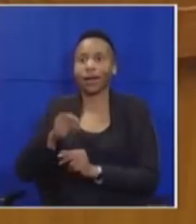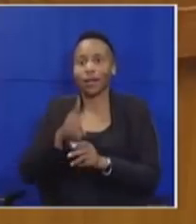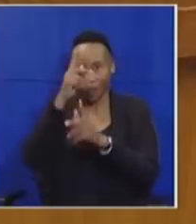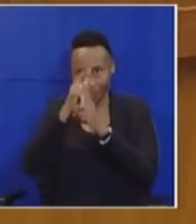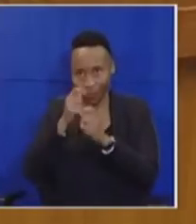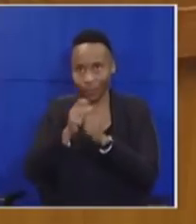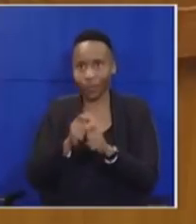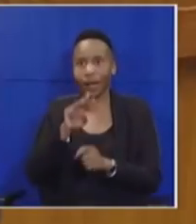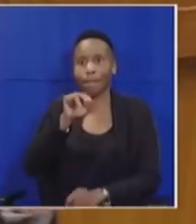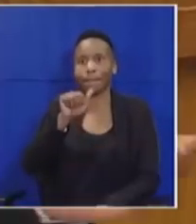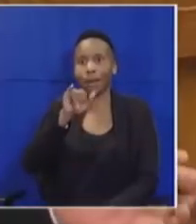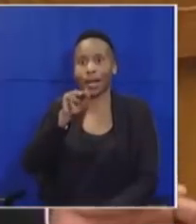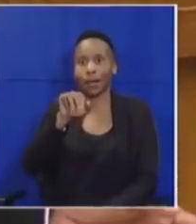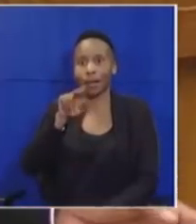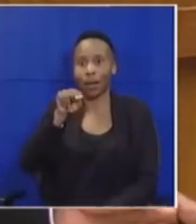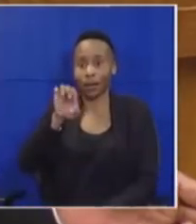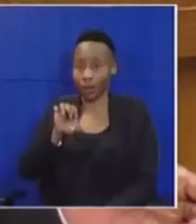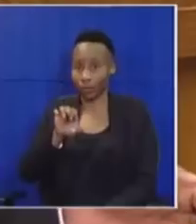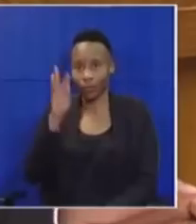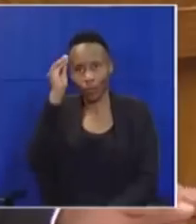You know, for a moment,